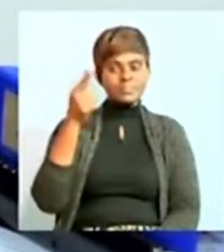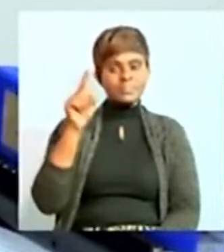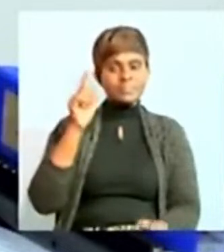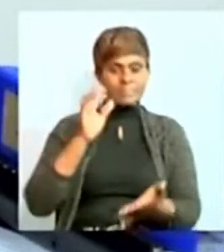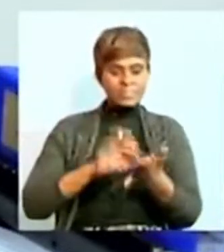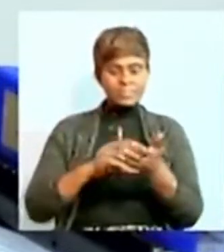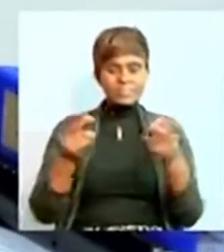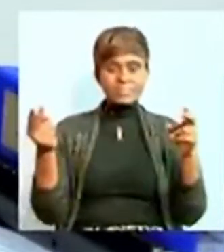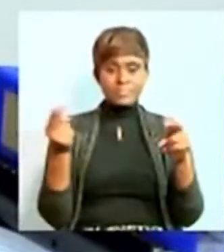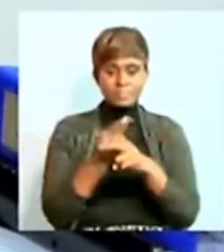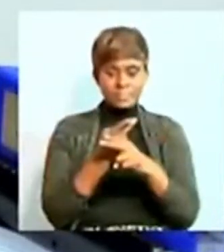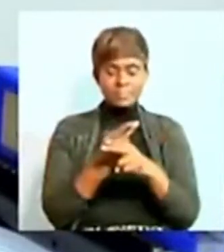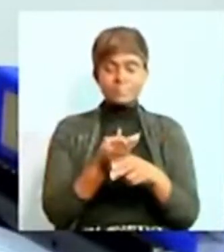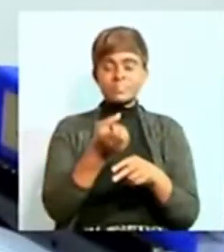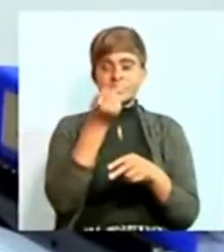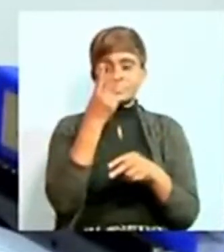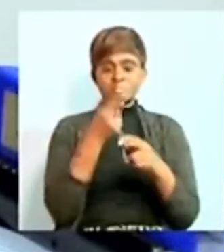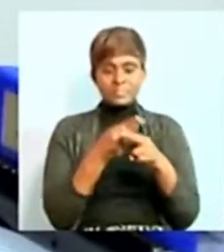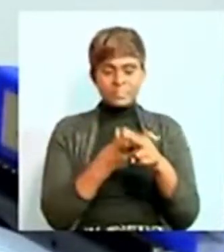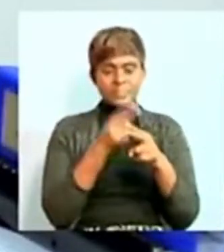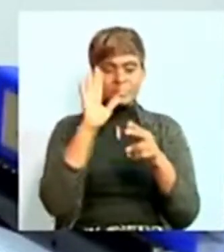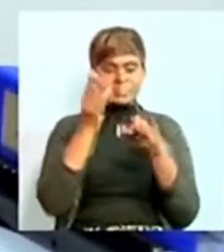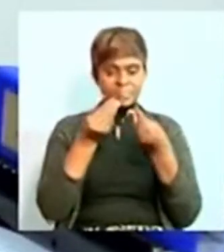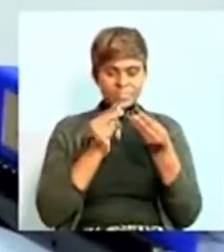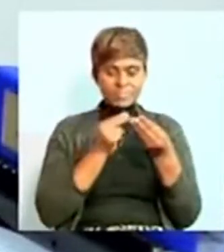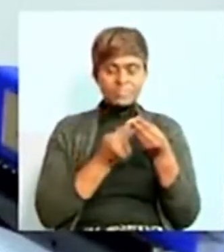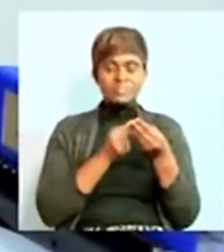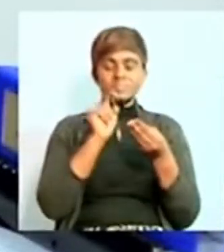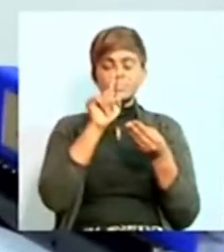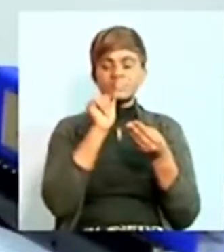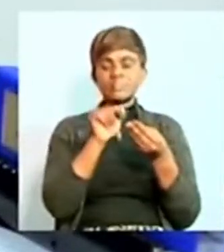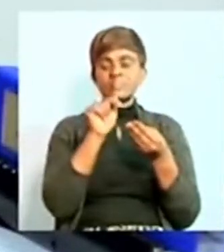21,000 multiplied by 12 months will give us 1.7.